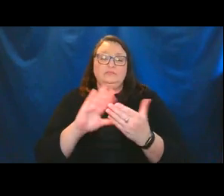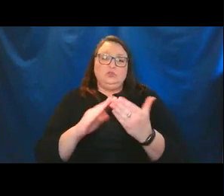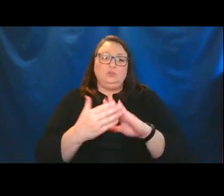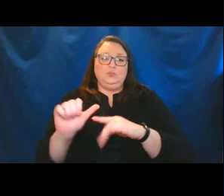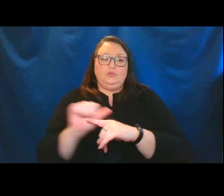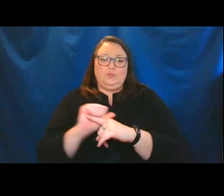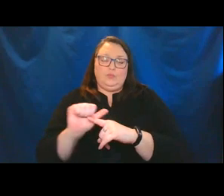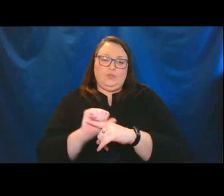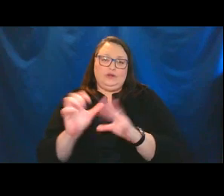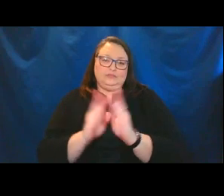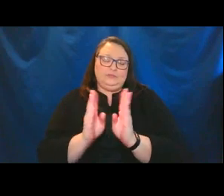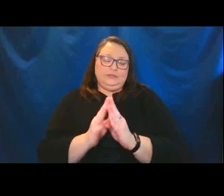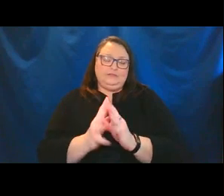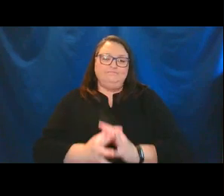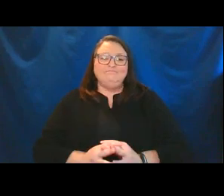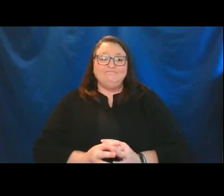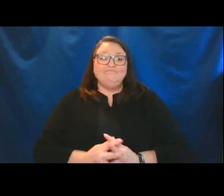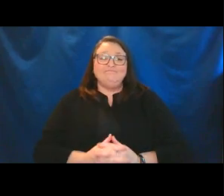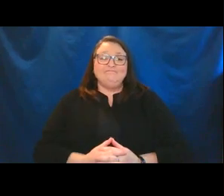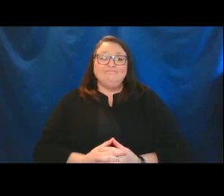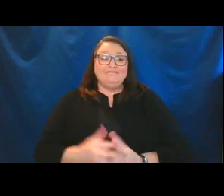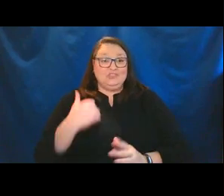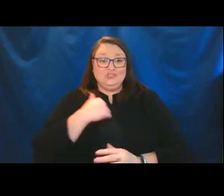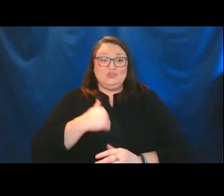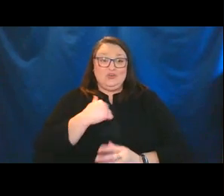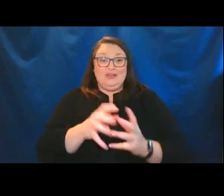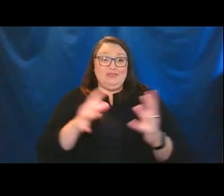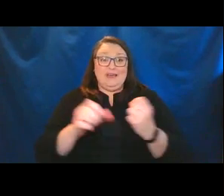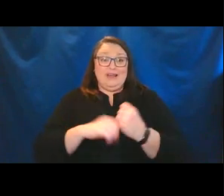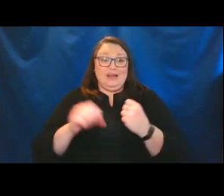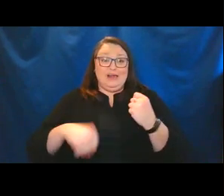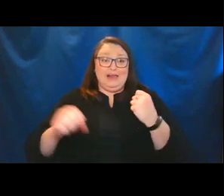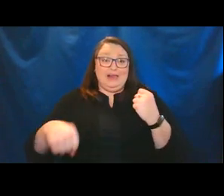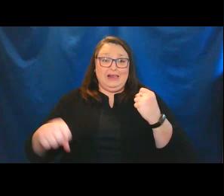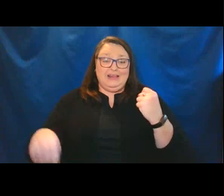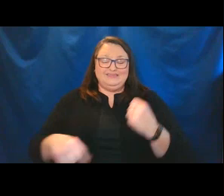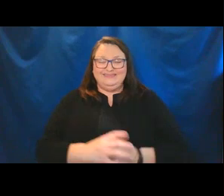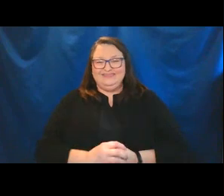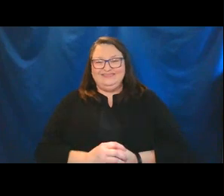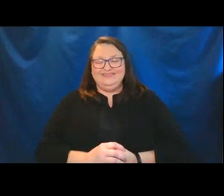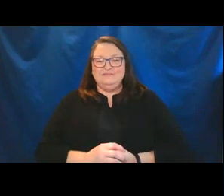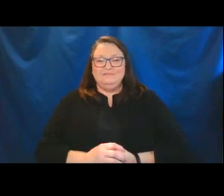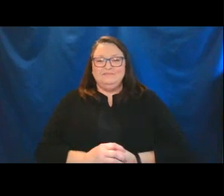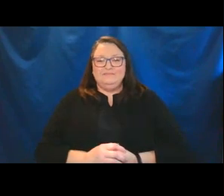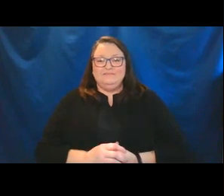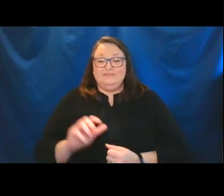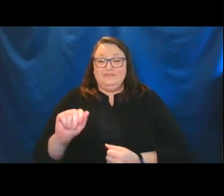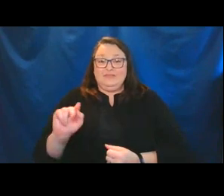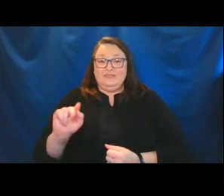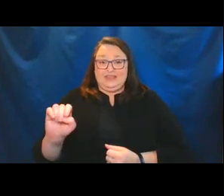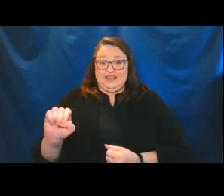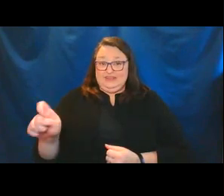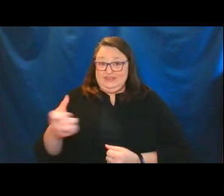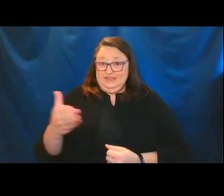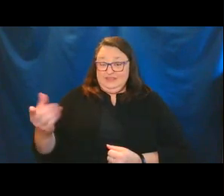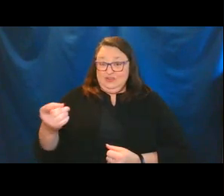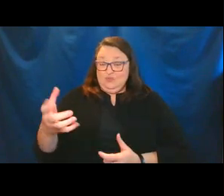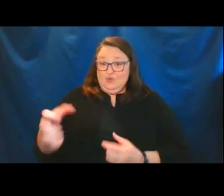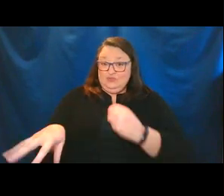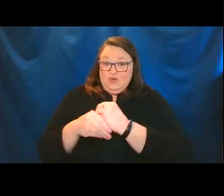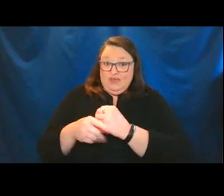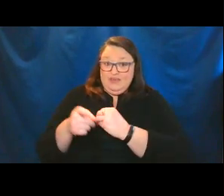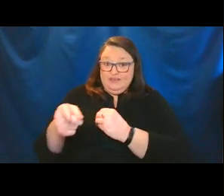meeting. So yeah, sorry, that was a lot. um, Annie, is there anything that you wanted to